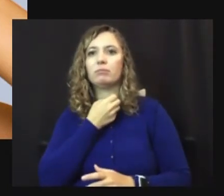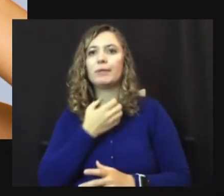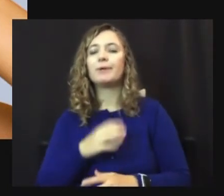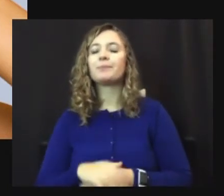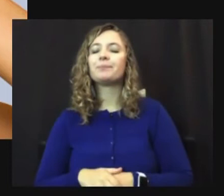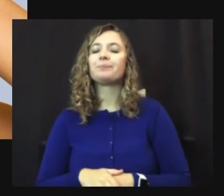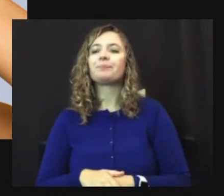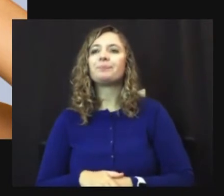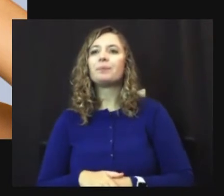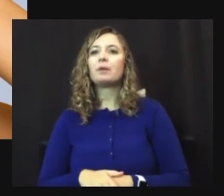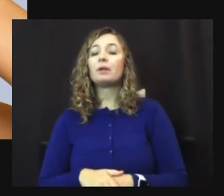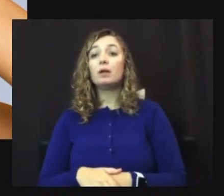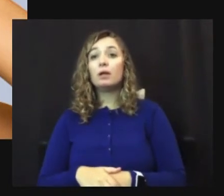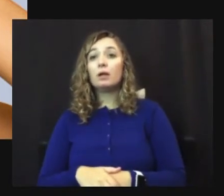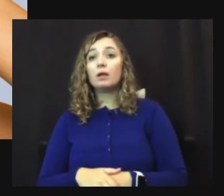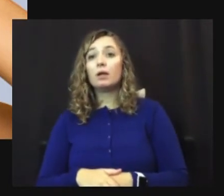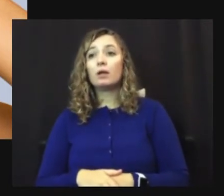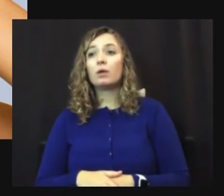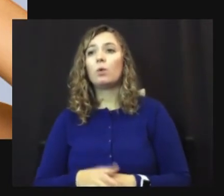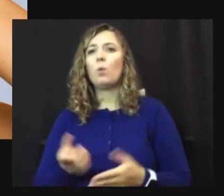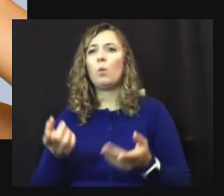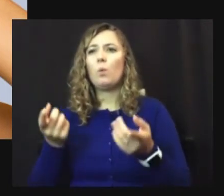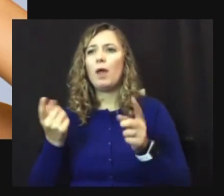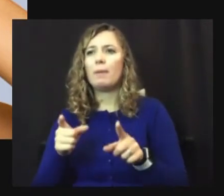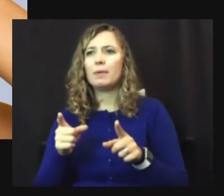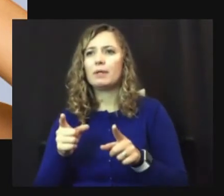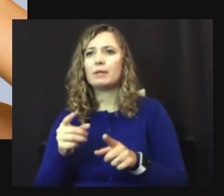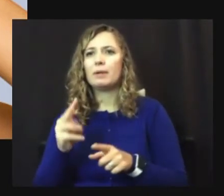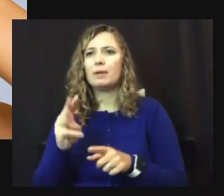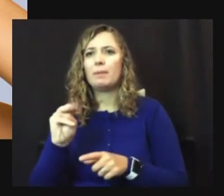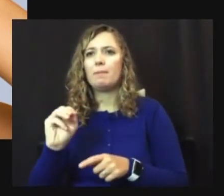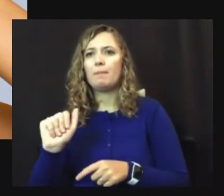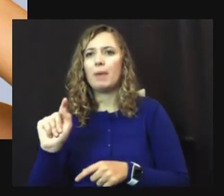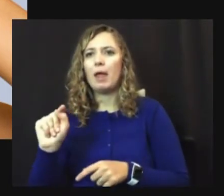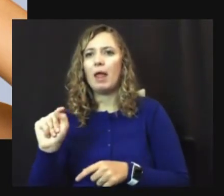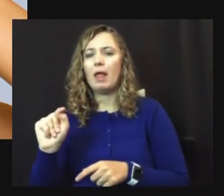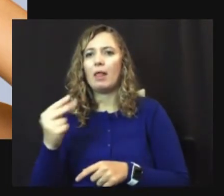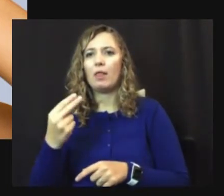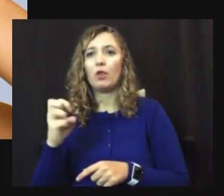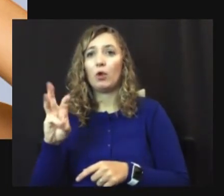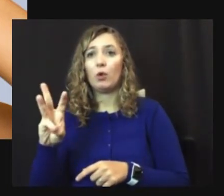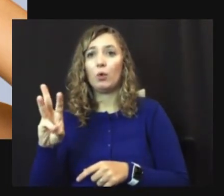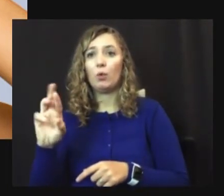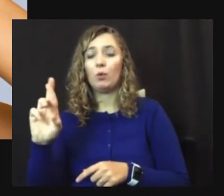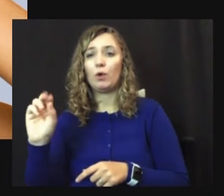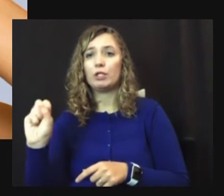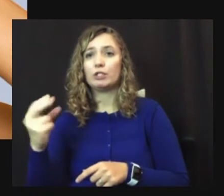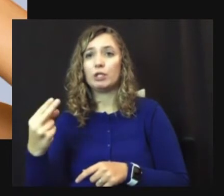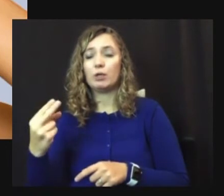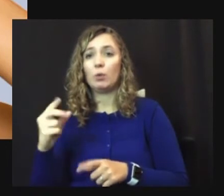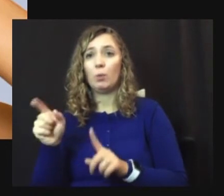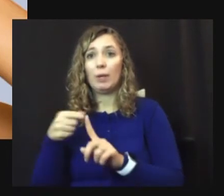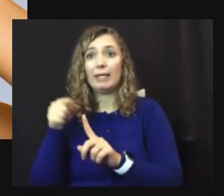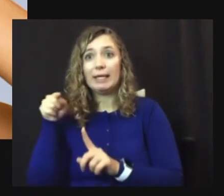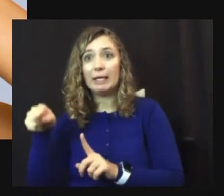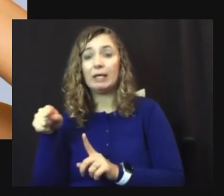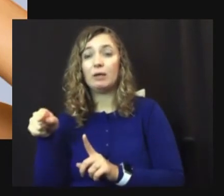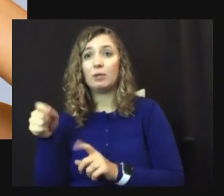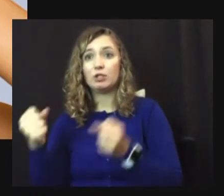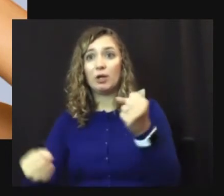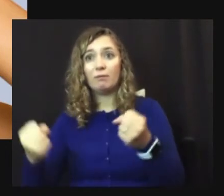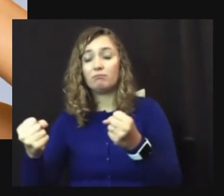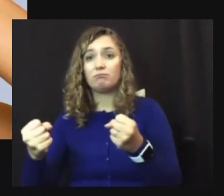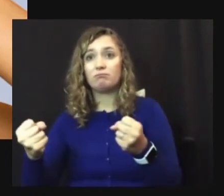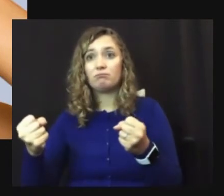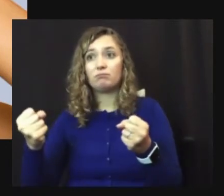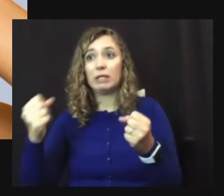what happened to Matthew Russian, right? When he was driving, he had no idea.